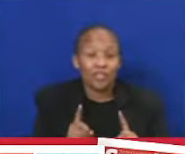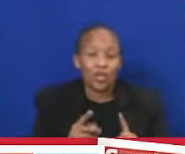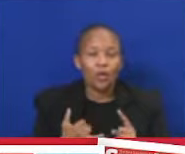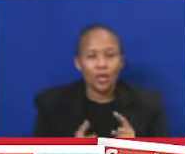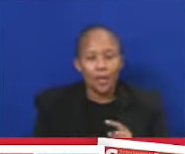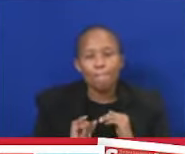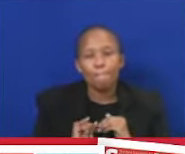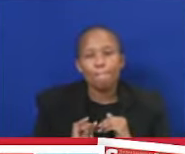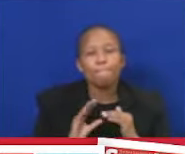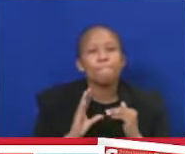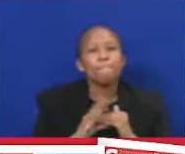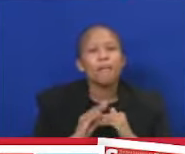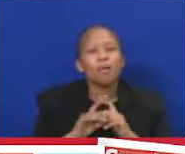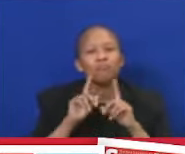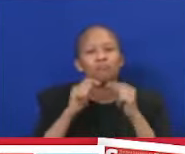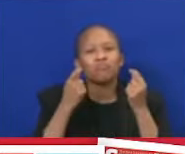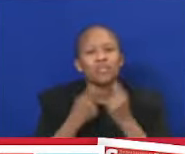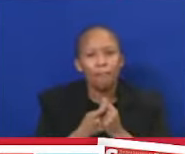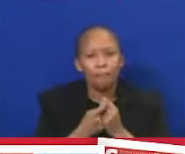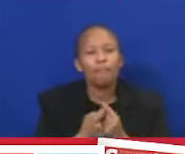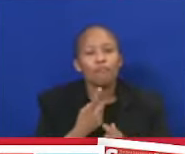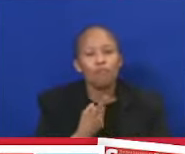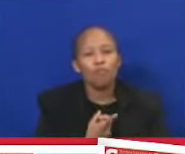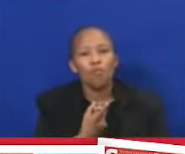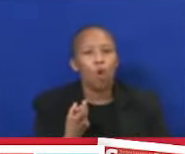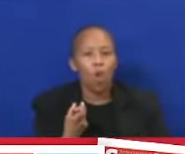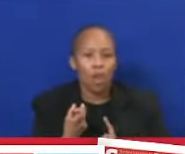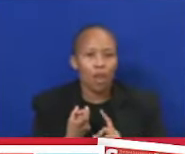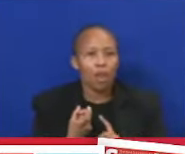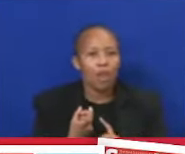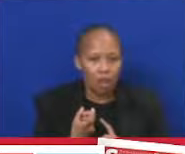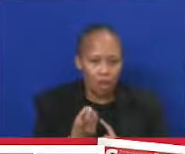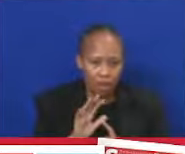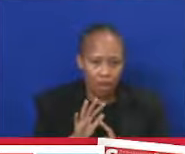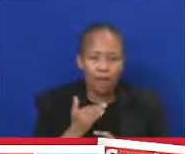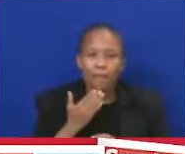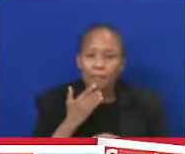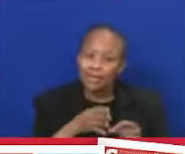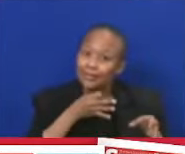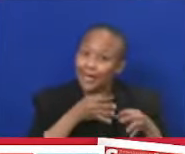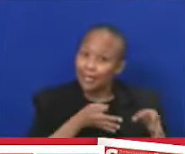team. Please relay to the commission what happened thereafter.